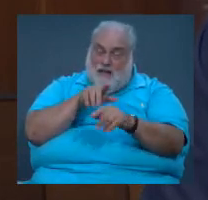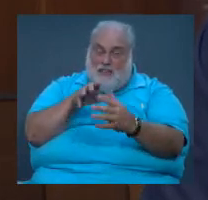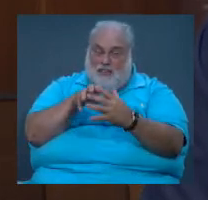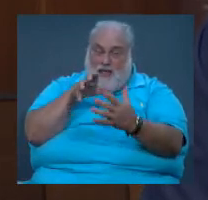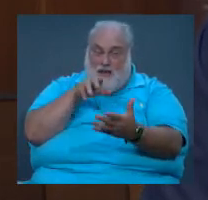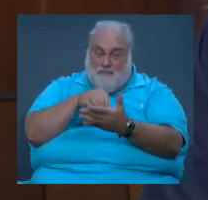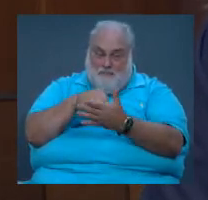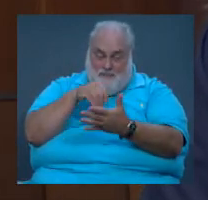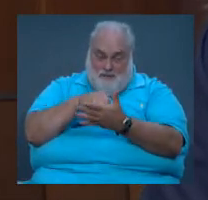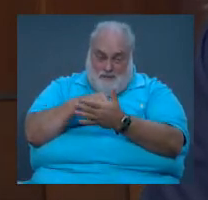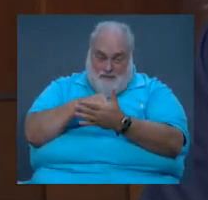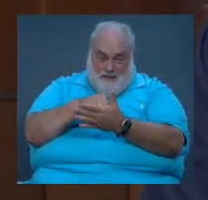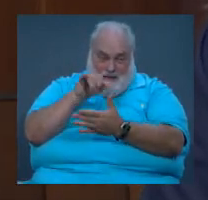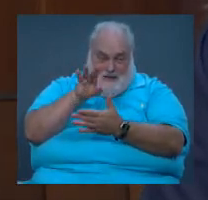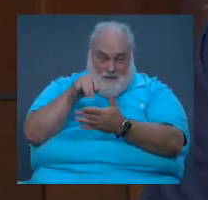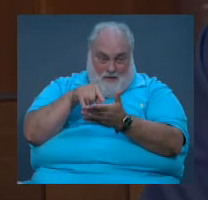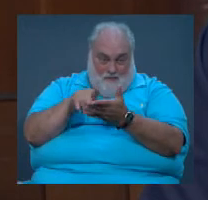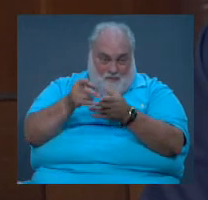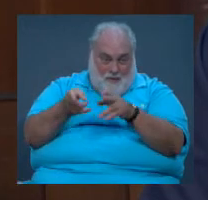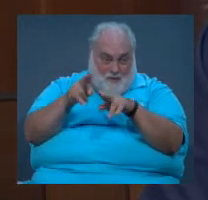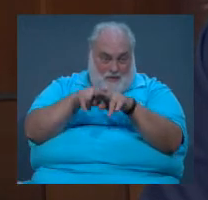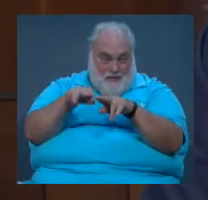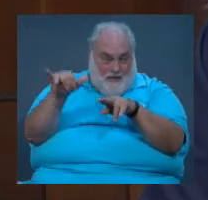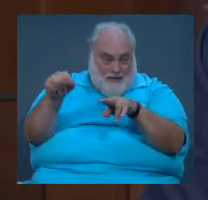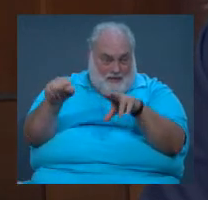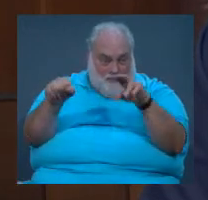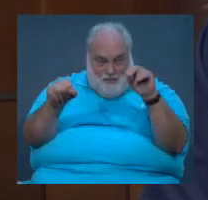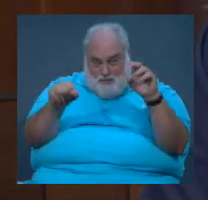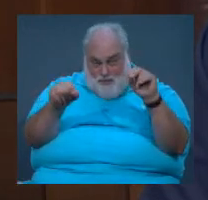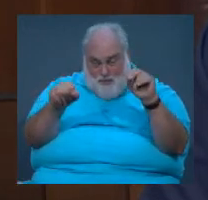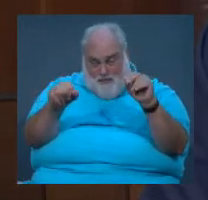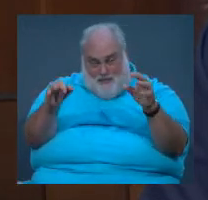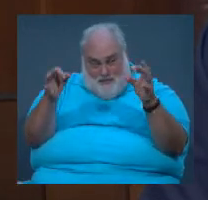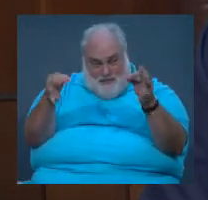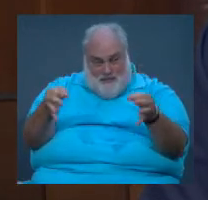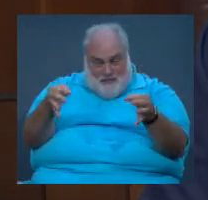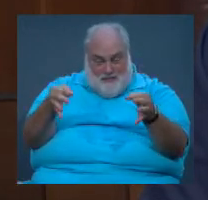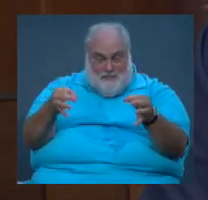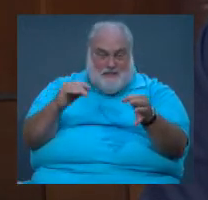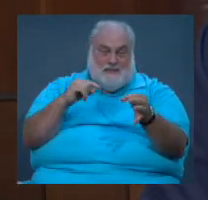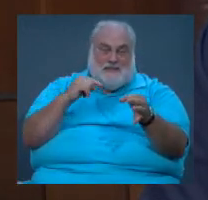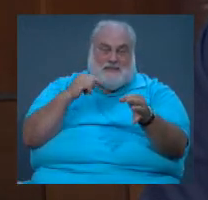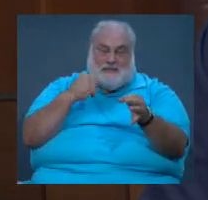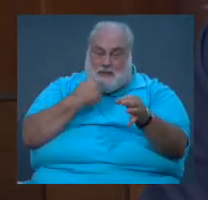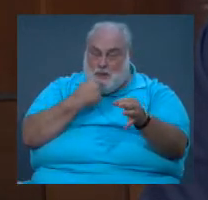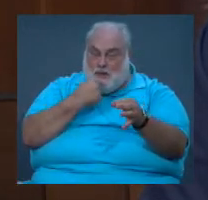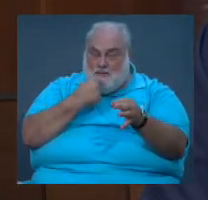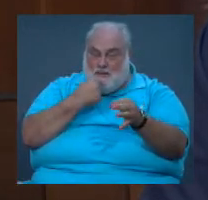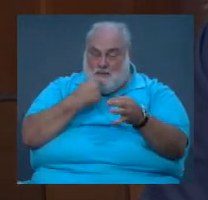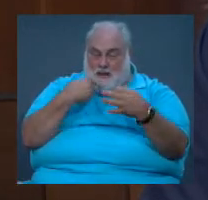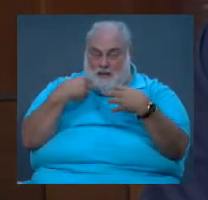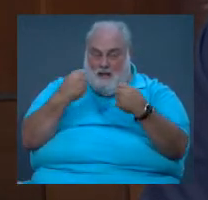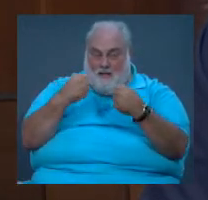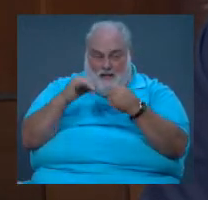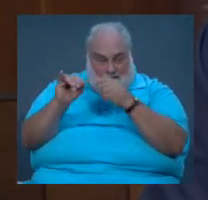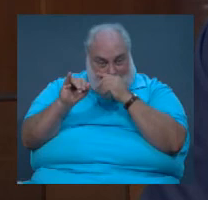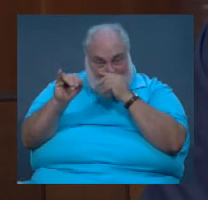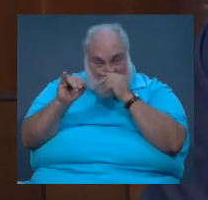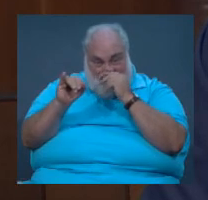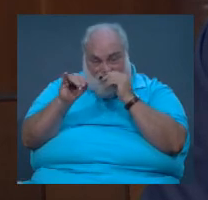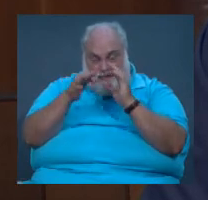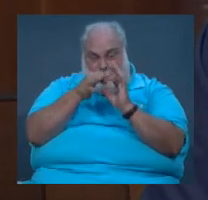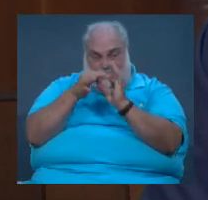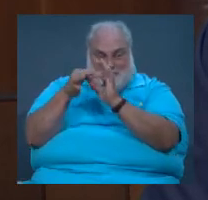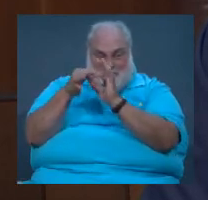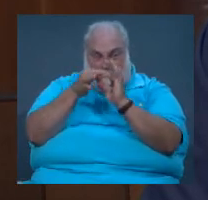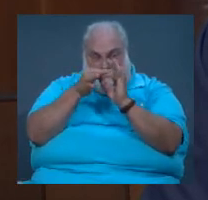and whether or not we have raises or not. I mean, because we have to make some serious decisions about our health insurance and how that pertains